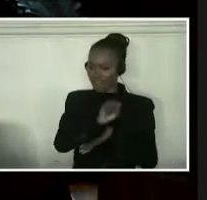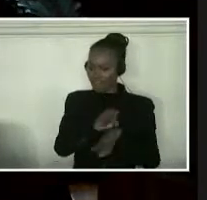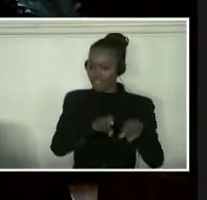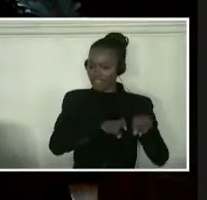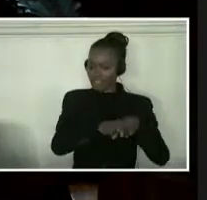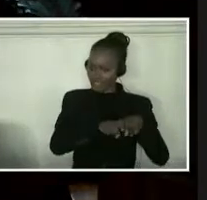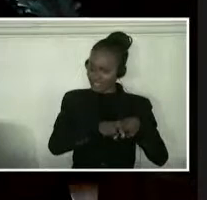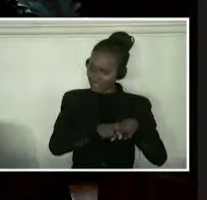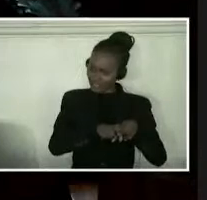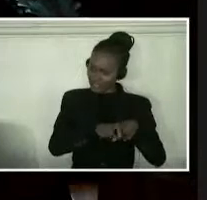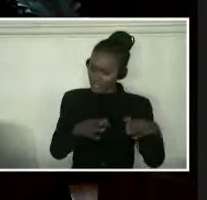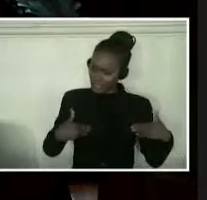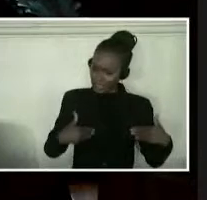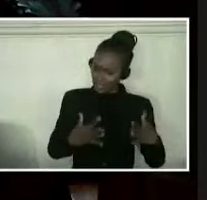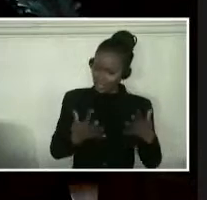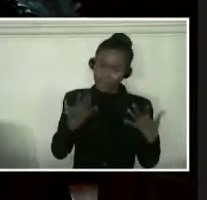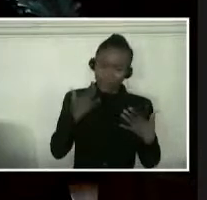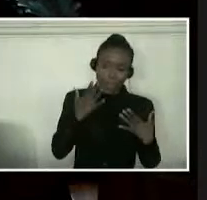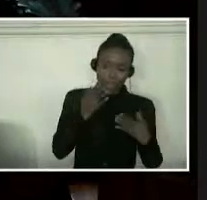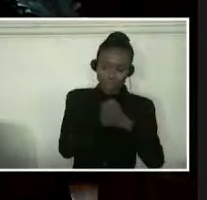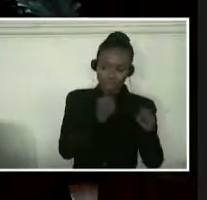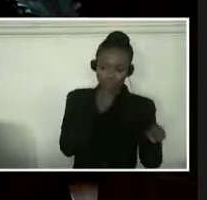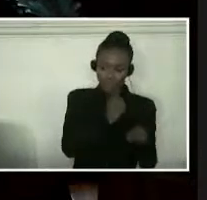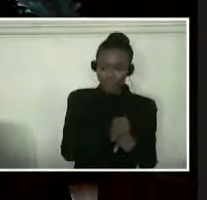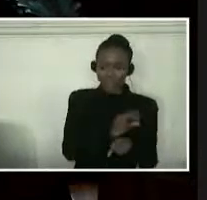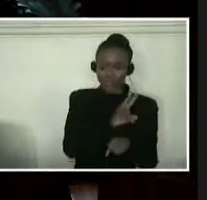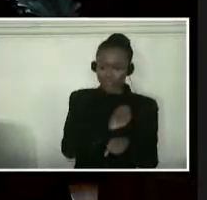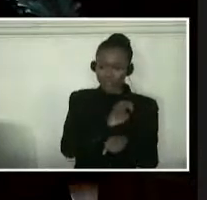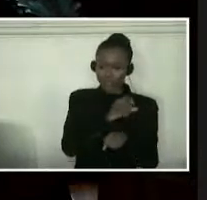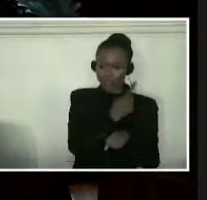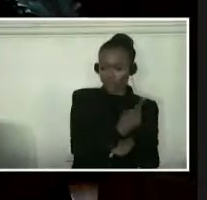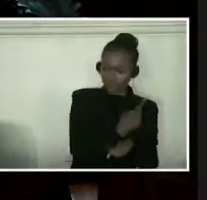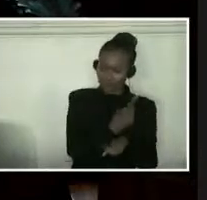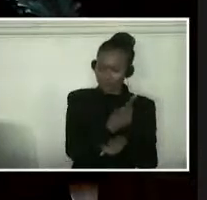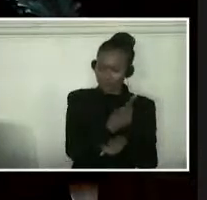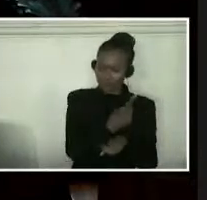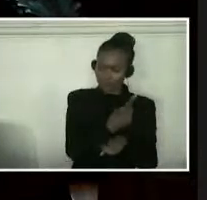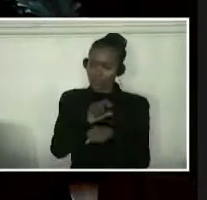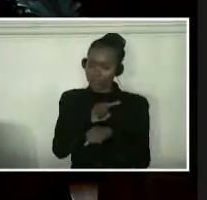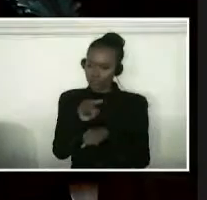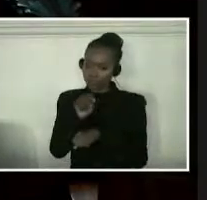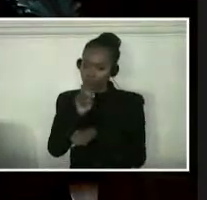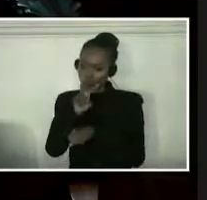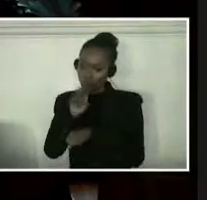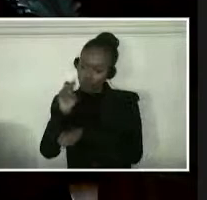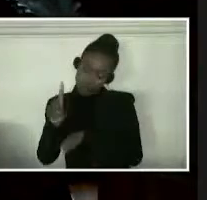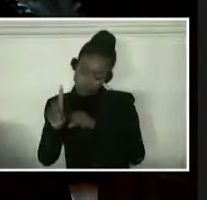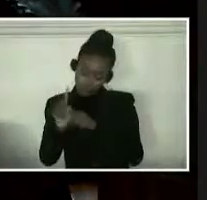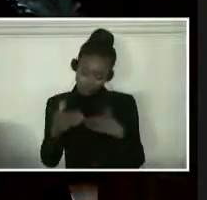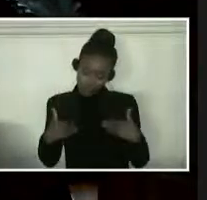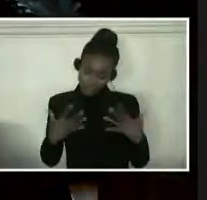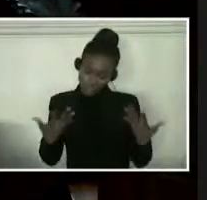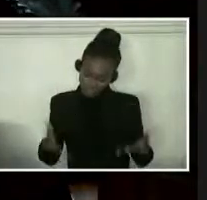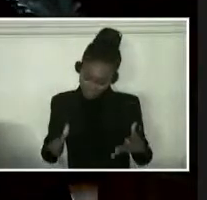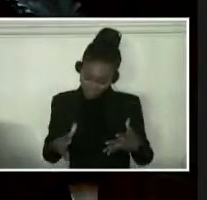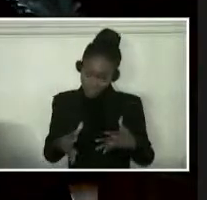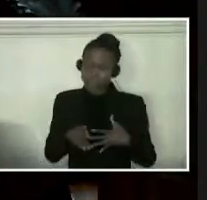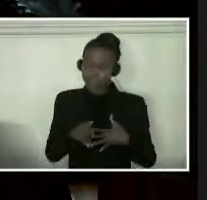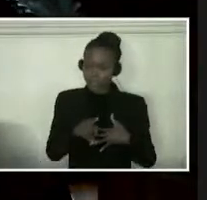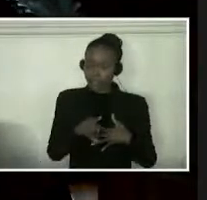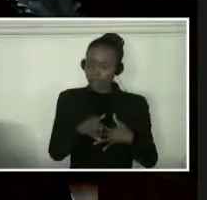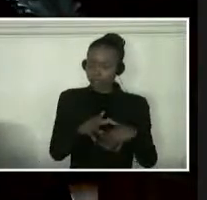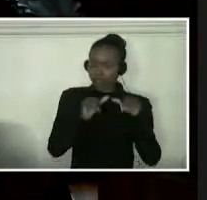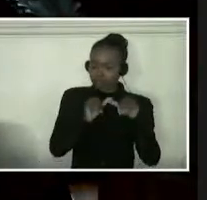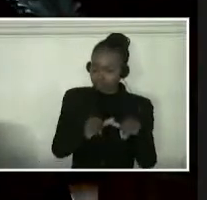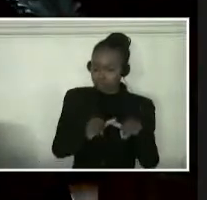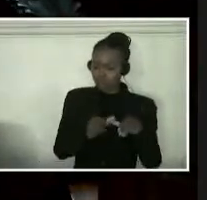2122 financially during the current financial year and beyond we'll be intensifying our community awareness